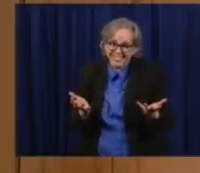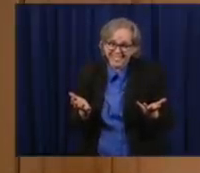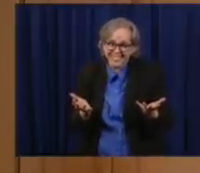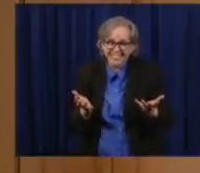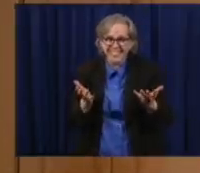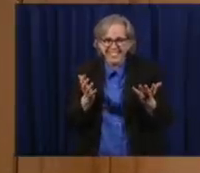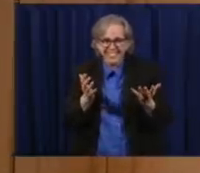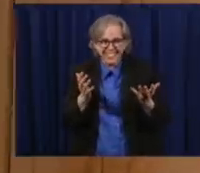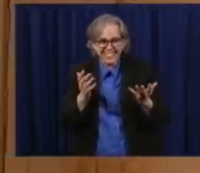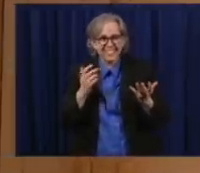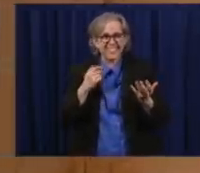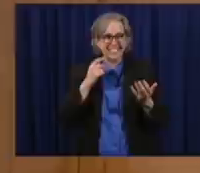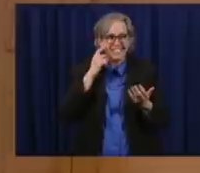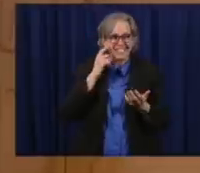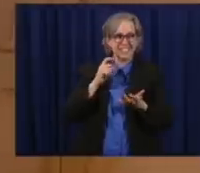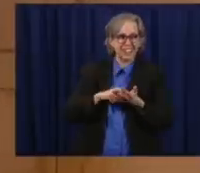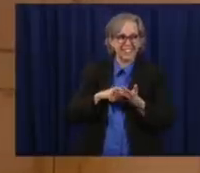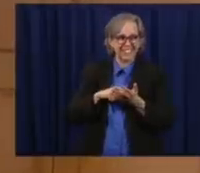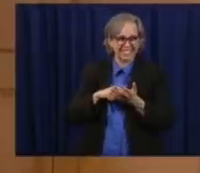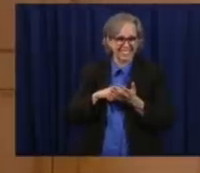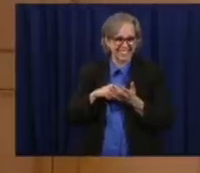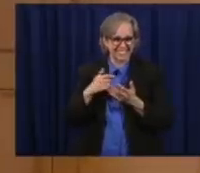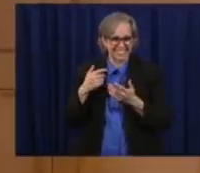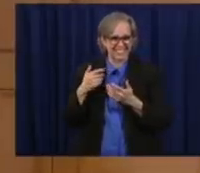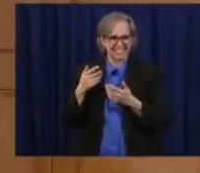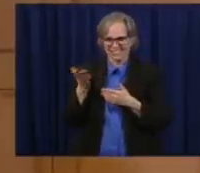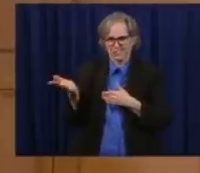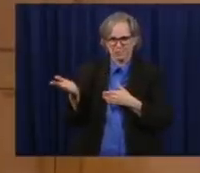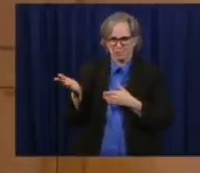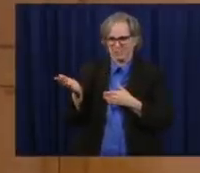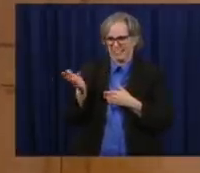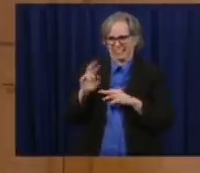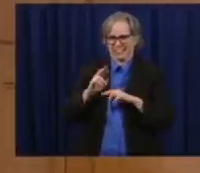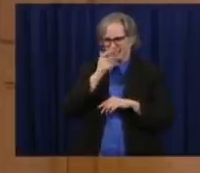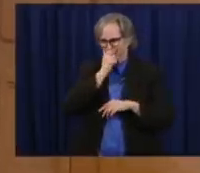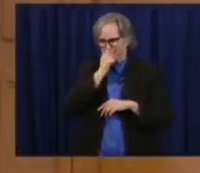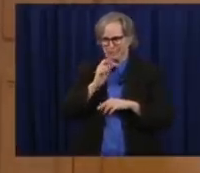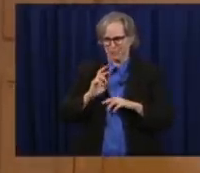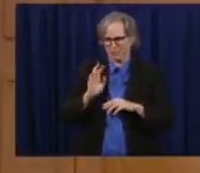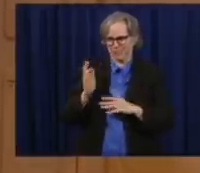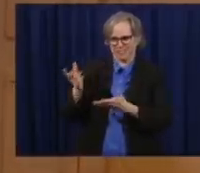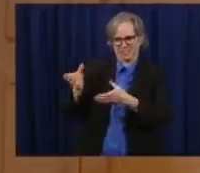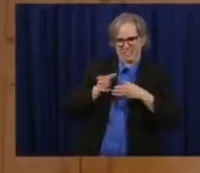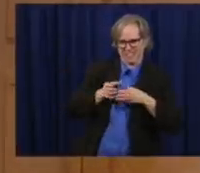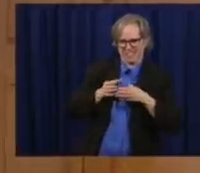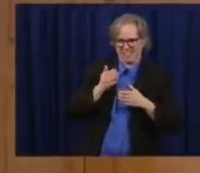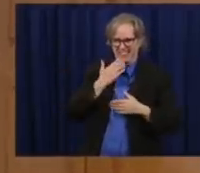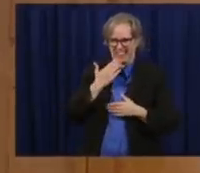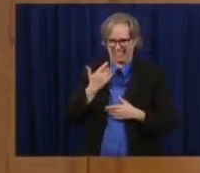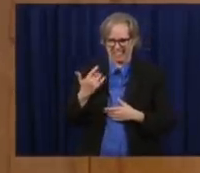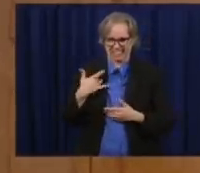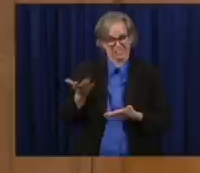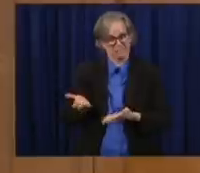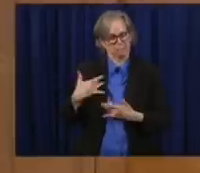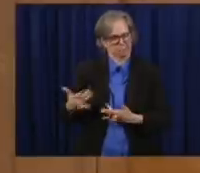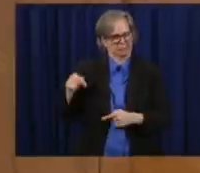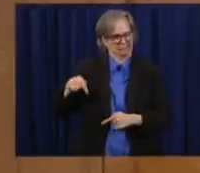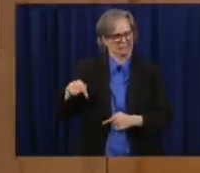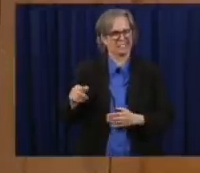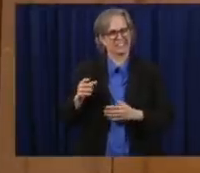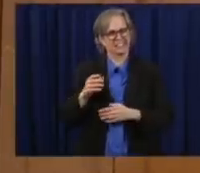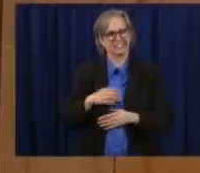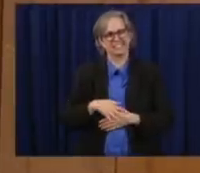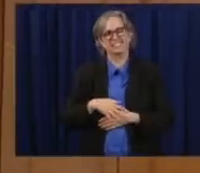they conveniently put a little box of tissues, Governor, by my, that aren't usually here. So it takes me a little bit to